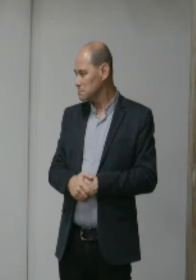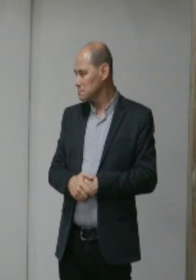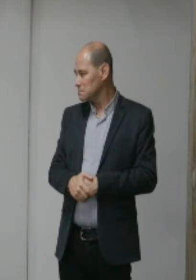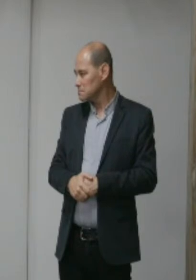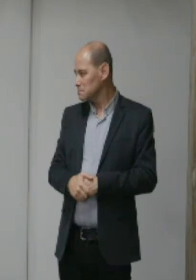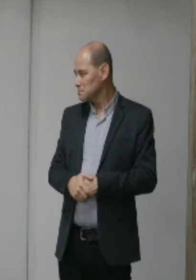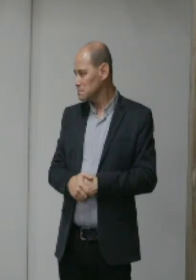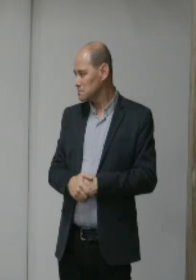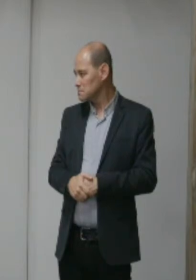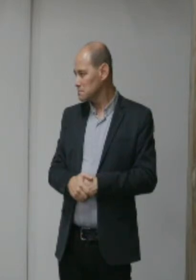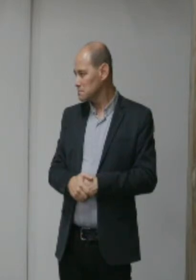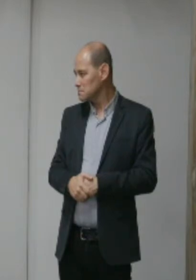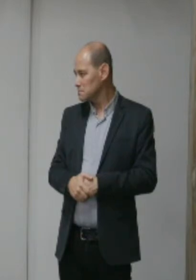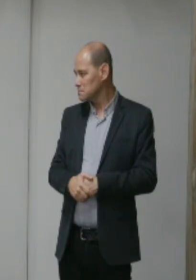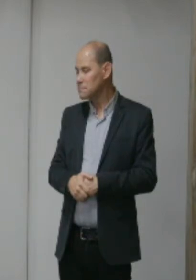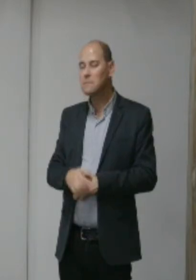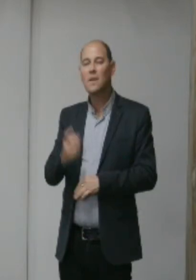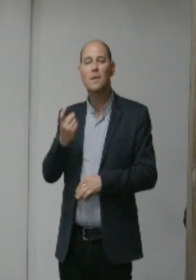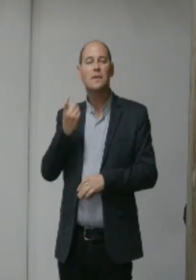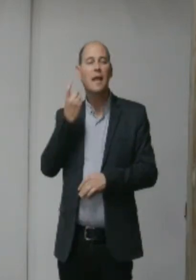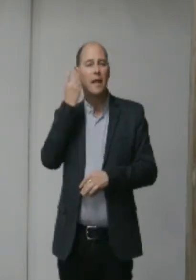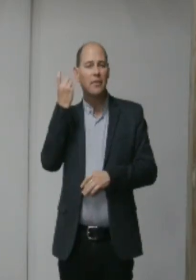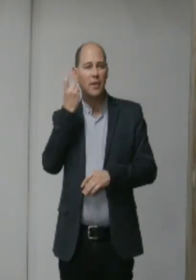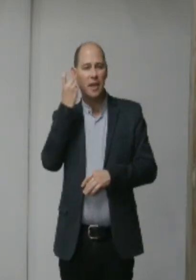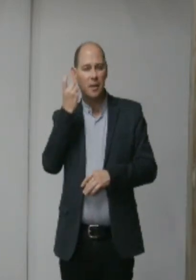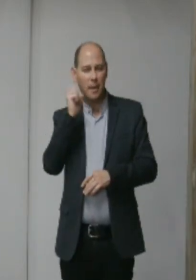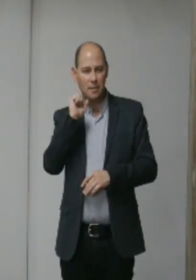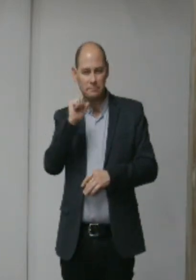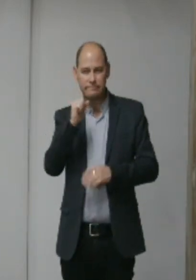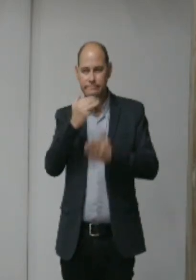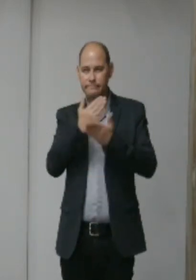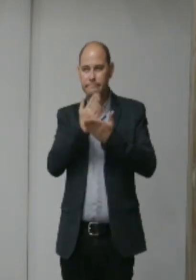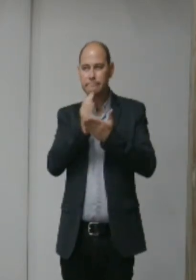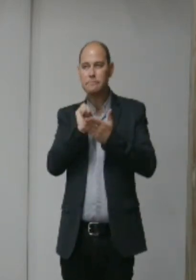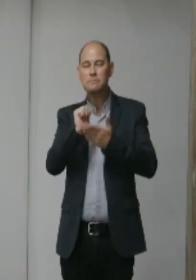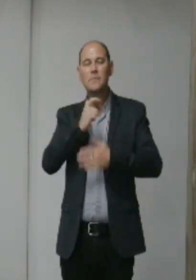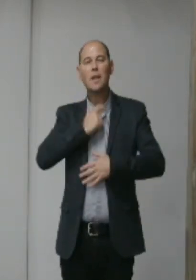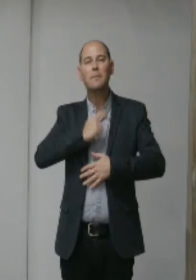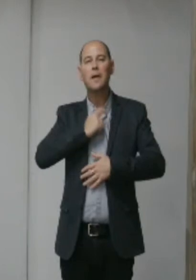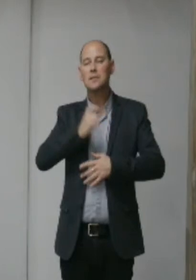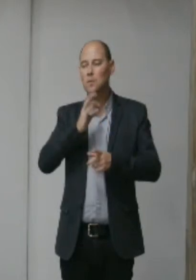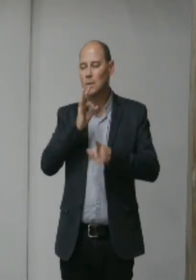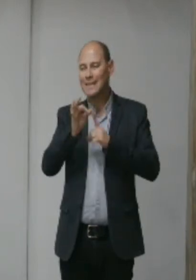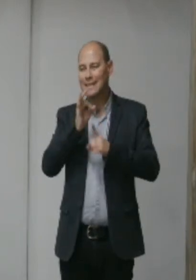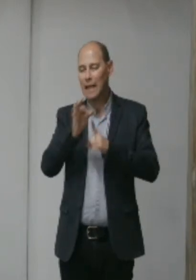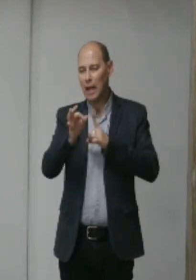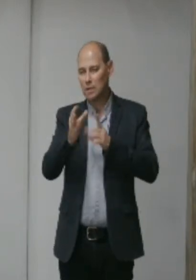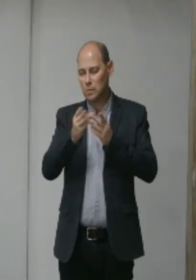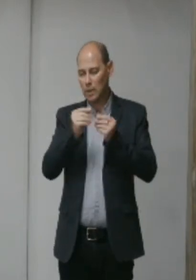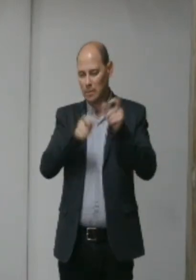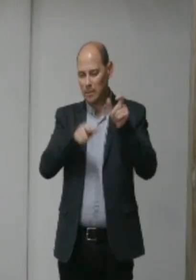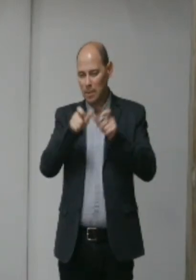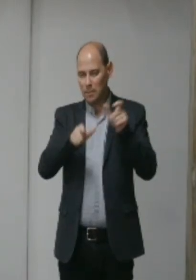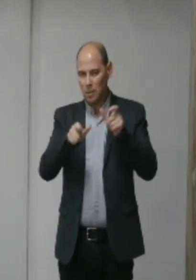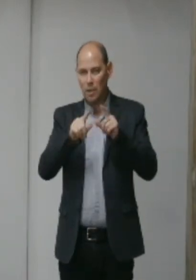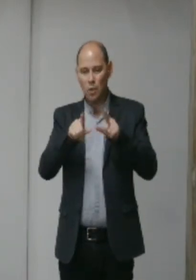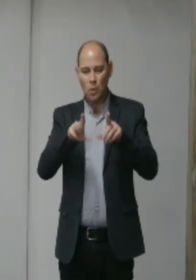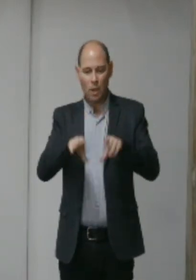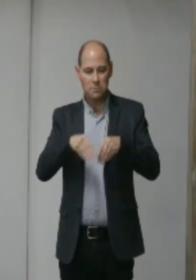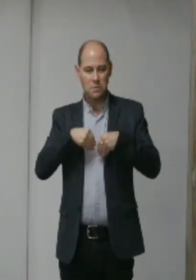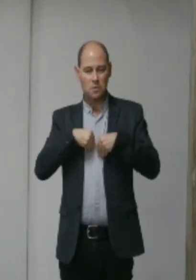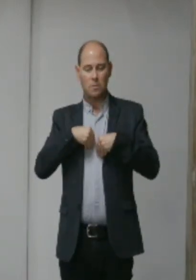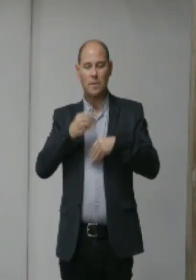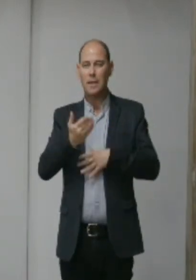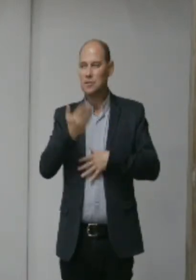I was thinking about what you said about sharing your personal details and your personal life with people, and I think, and what you were saying about absorbing that shame of